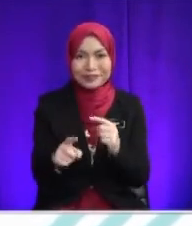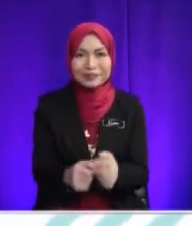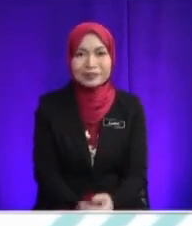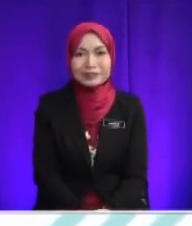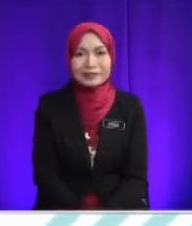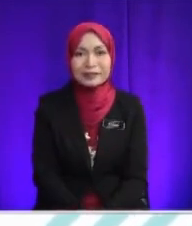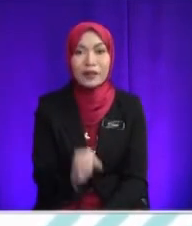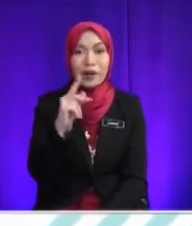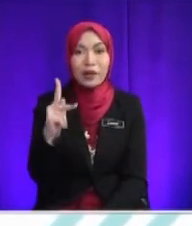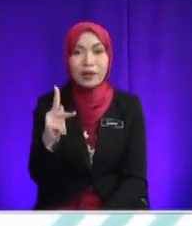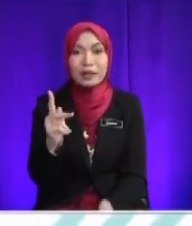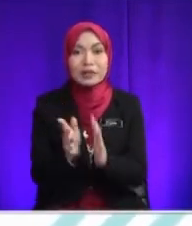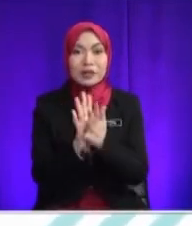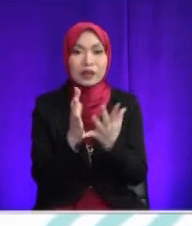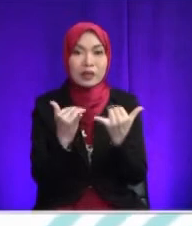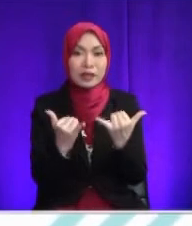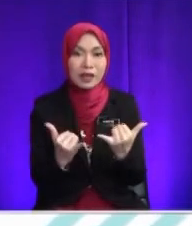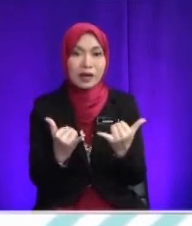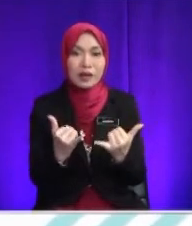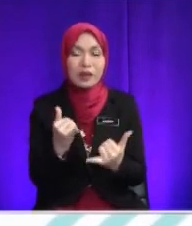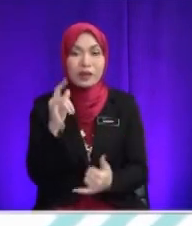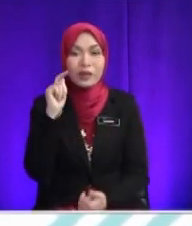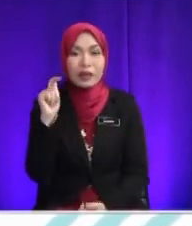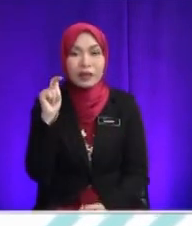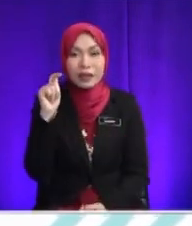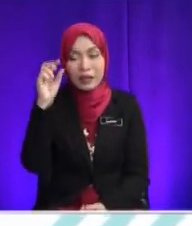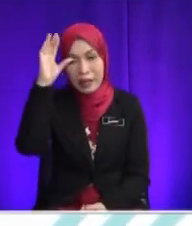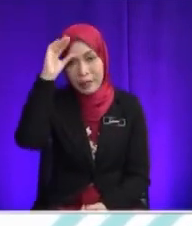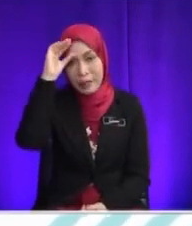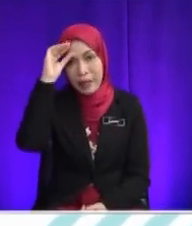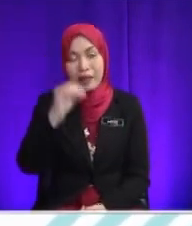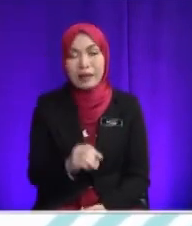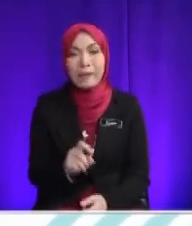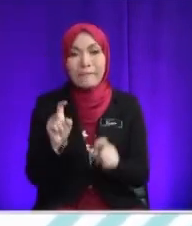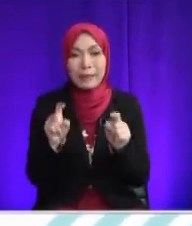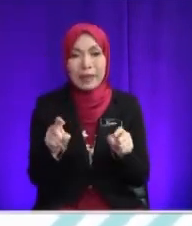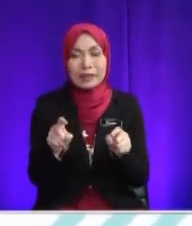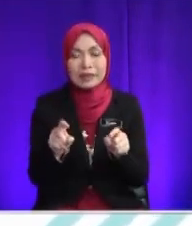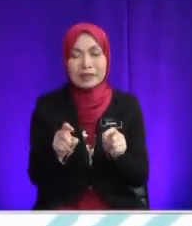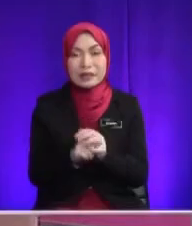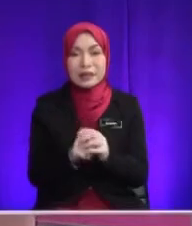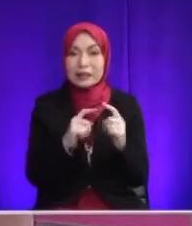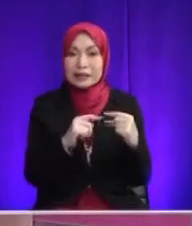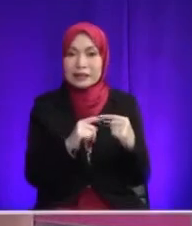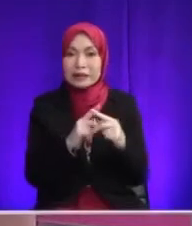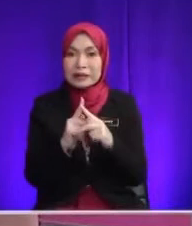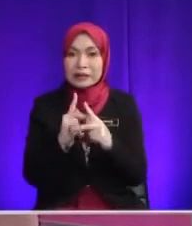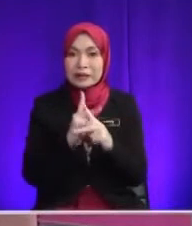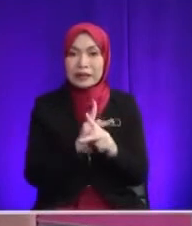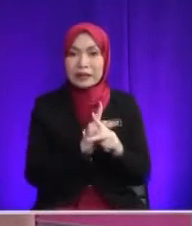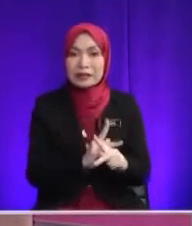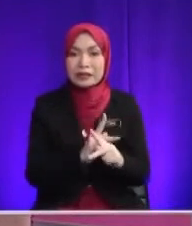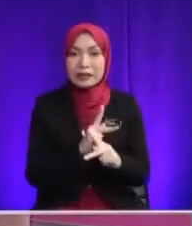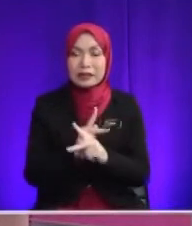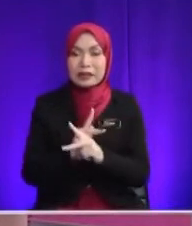Okay, so here the man mentioned that they should be extra careful by keeping the windows and door locked. So I think the answer